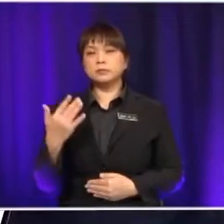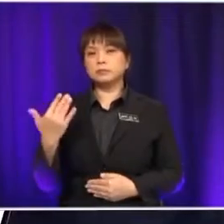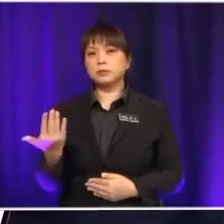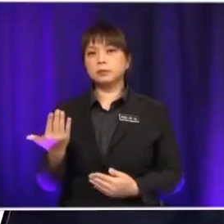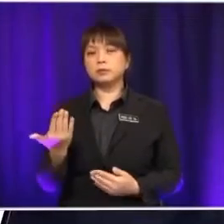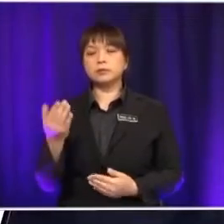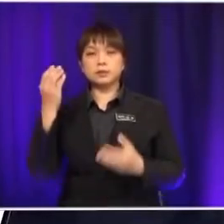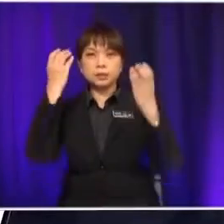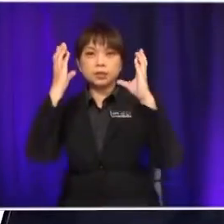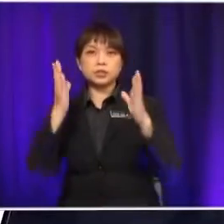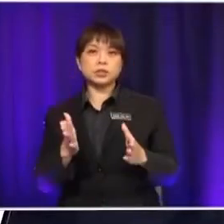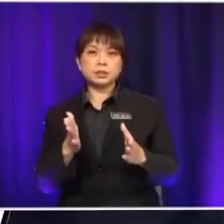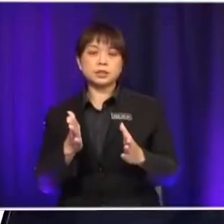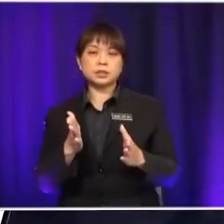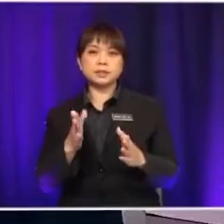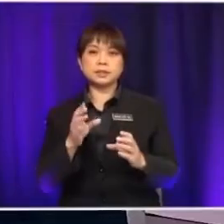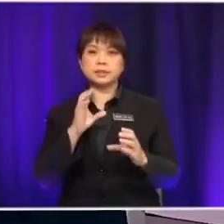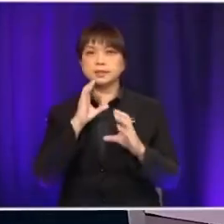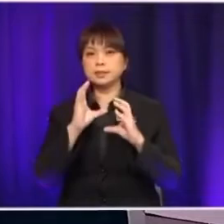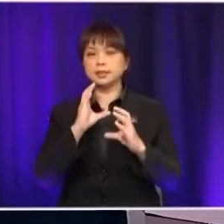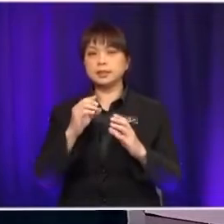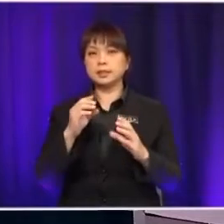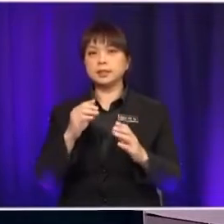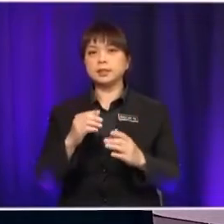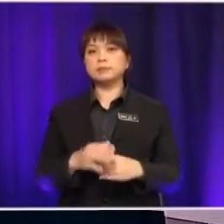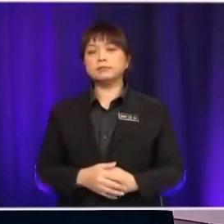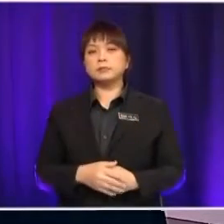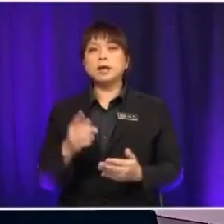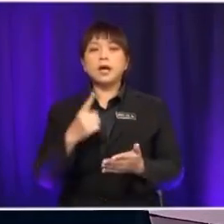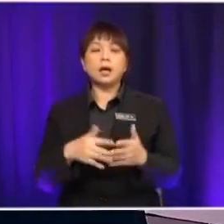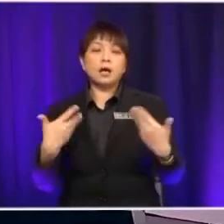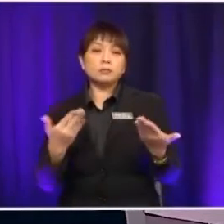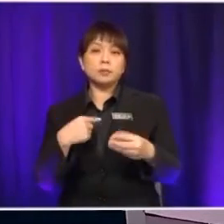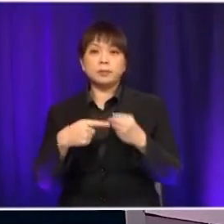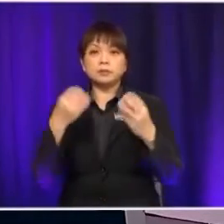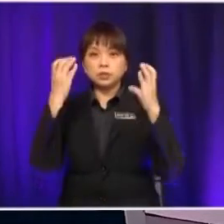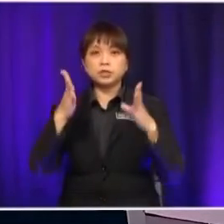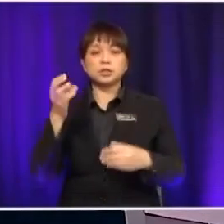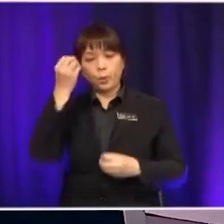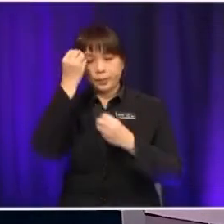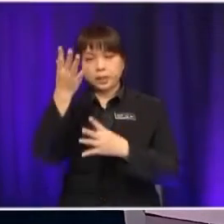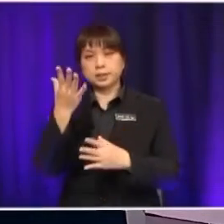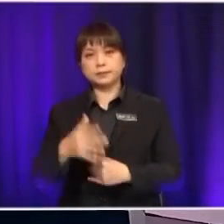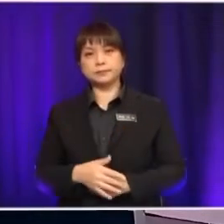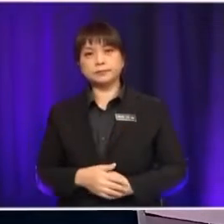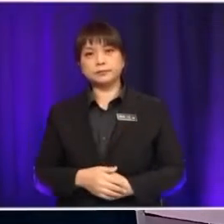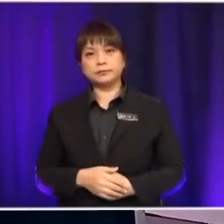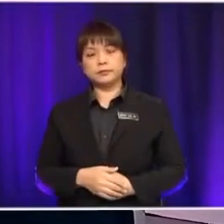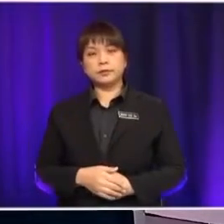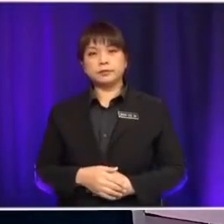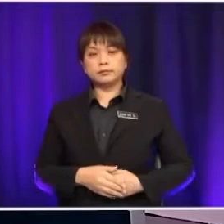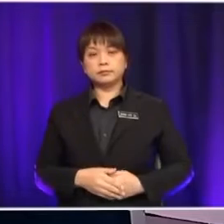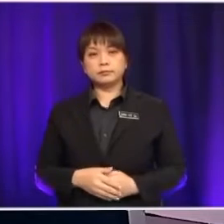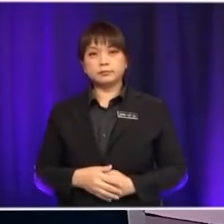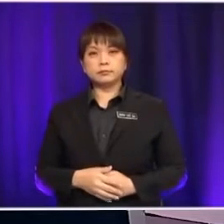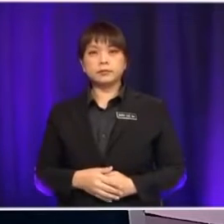of a laptop or a for me, desktop I computer? would say that it depends on what kind of task you are going to have, right? What